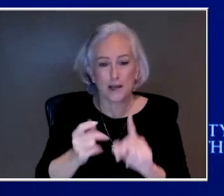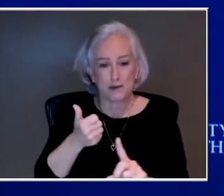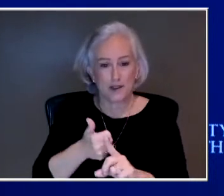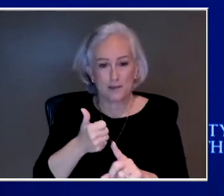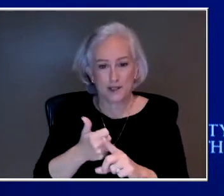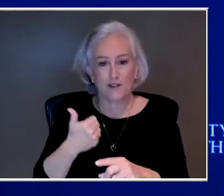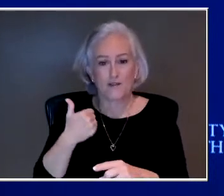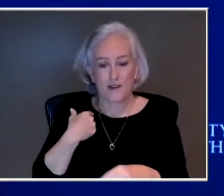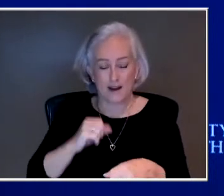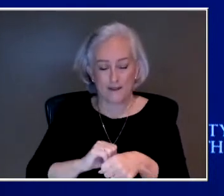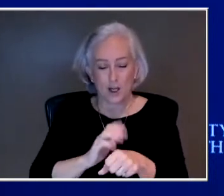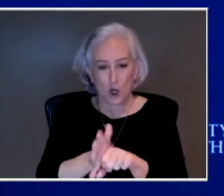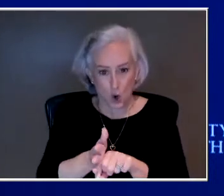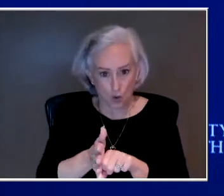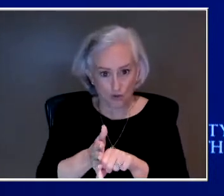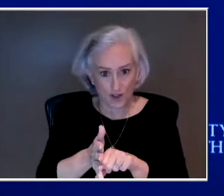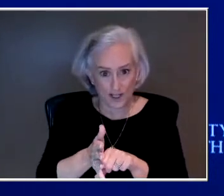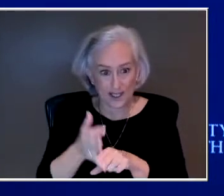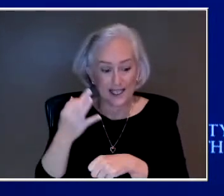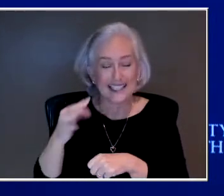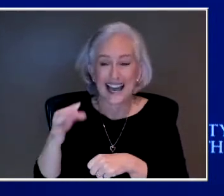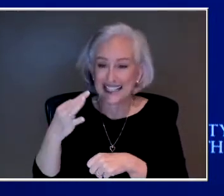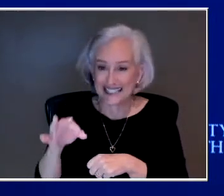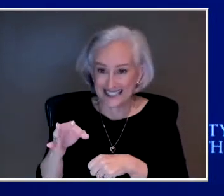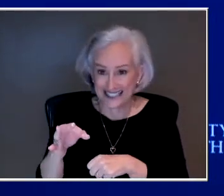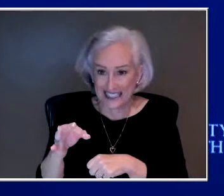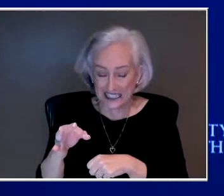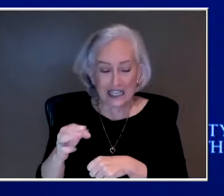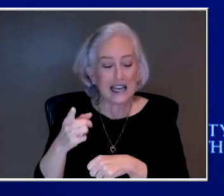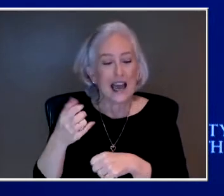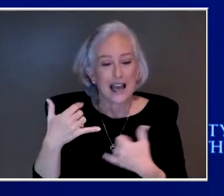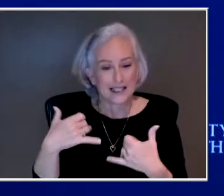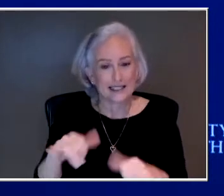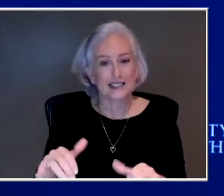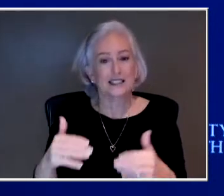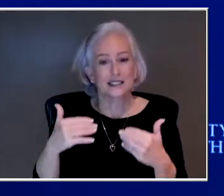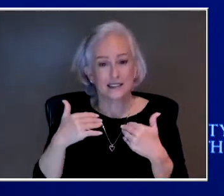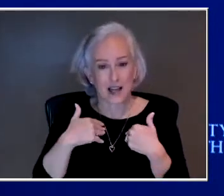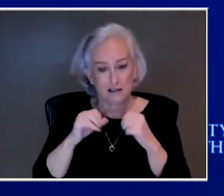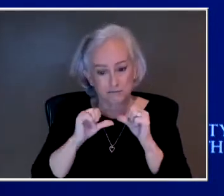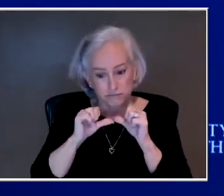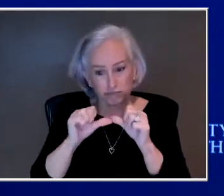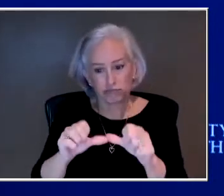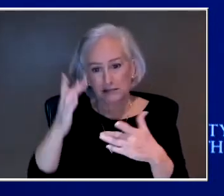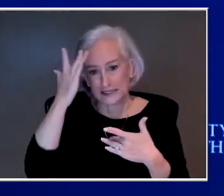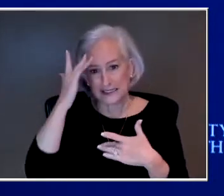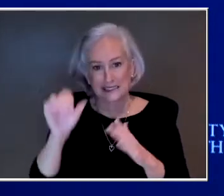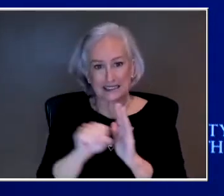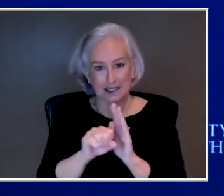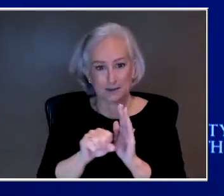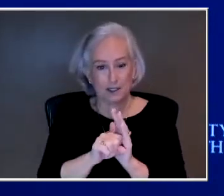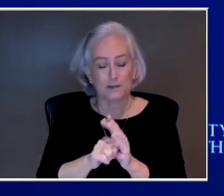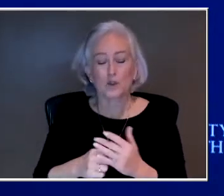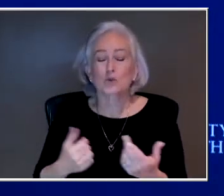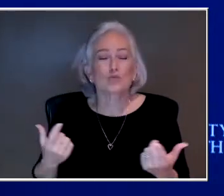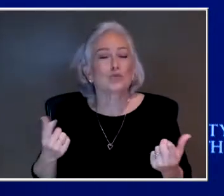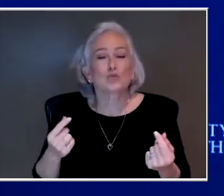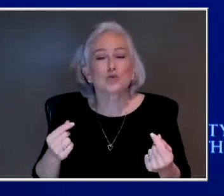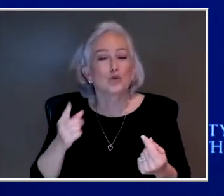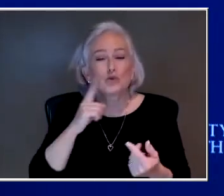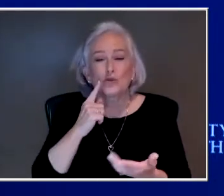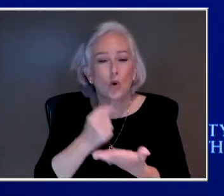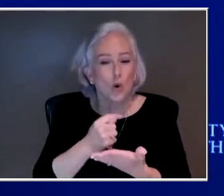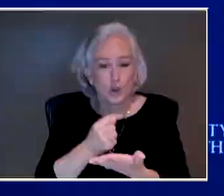COVID-19 and still have these lingering symptoms as well. Now, what do we do for treatment? That will be the next step in really understanding how do we best manage these things